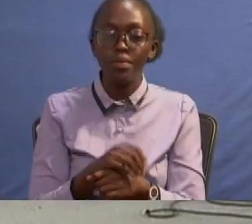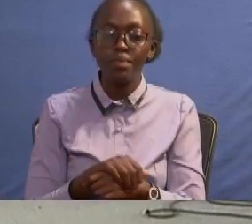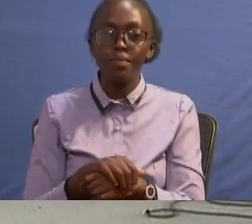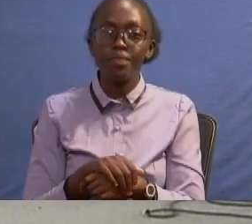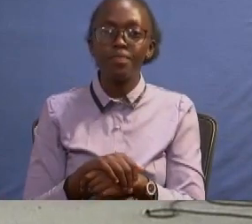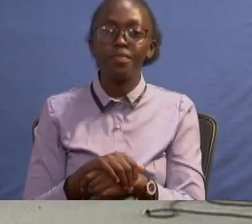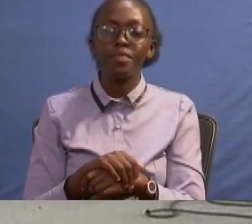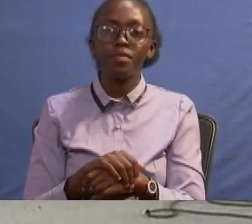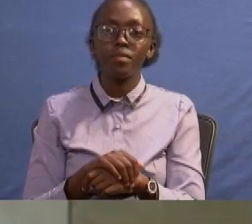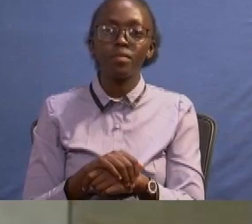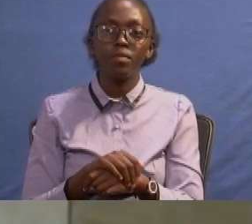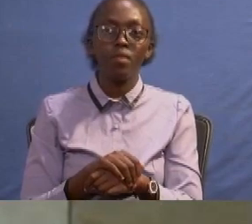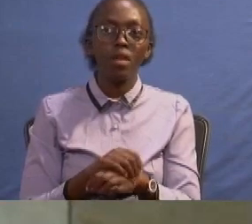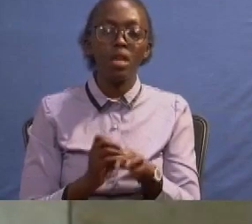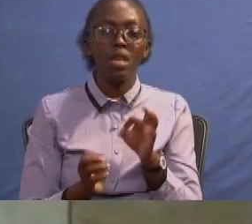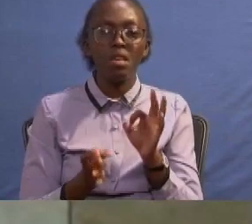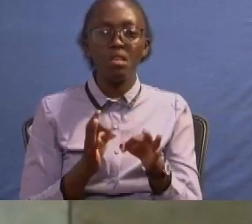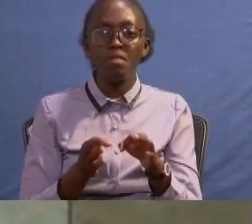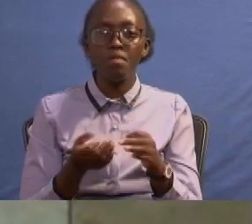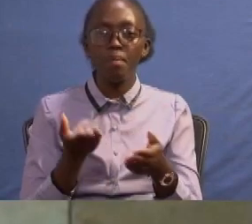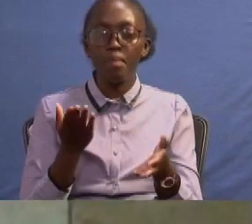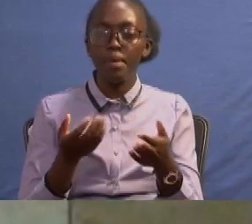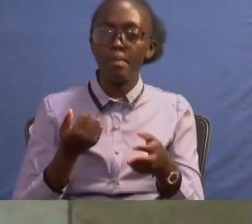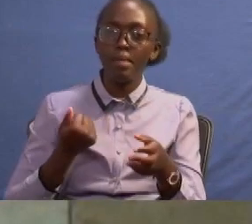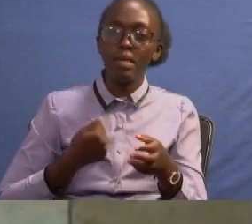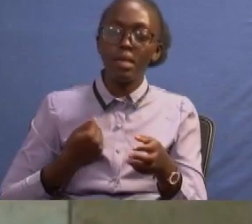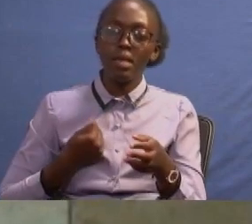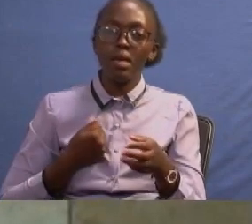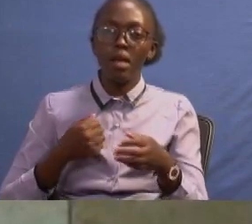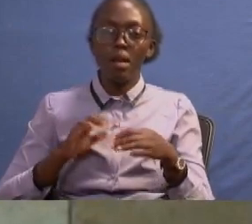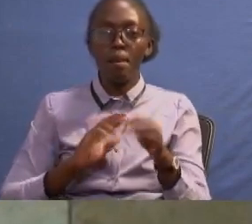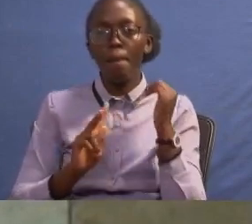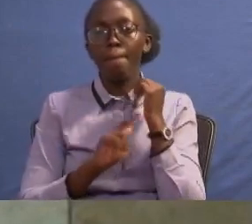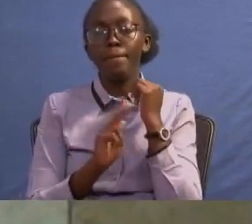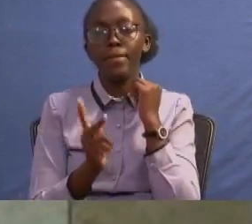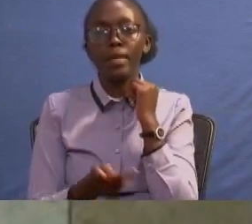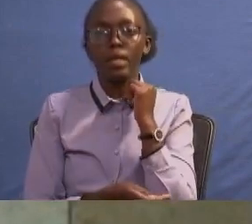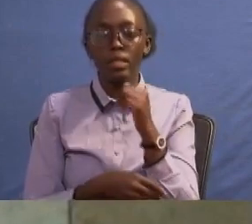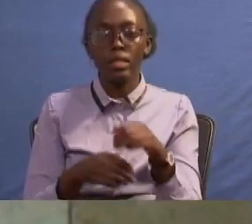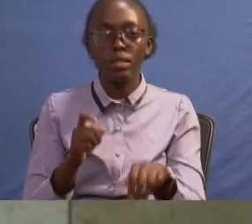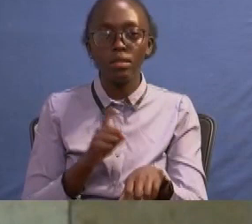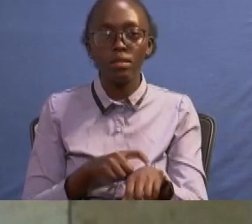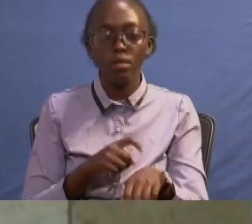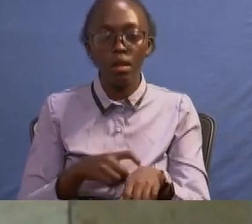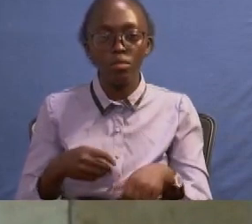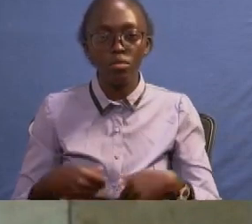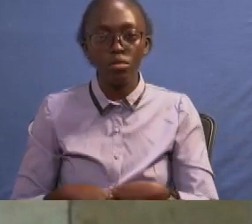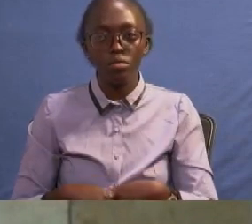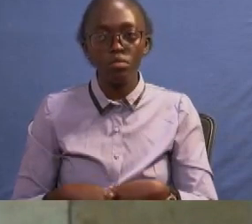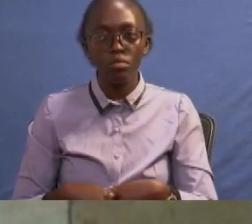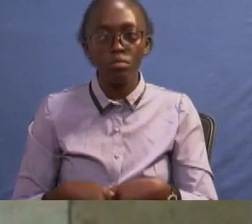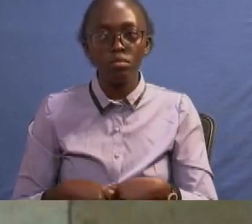teenage pregnancy, they look at this boy child of mine. And they take him